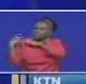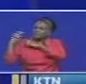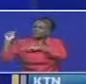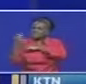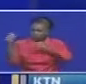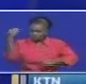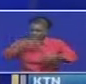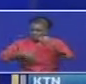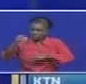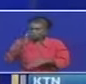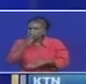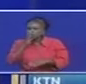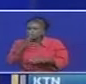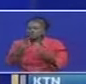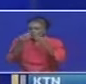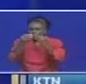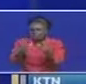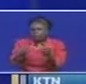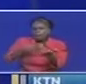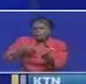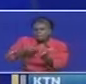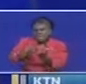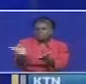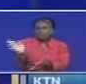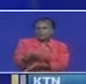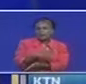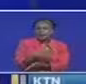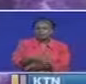contribute to the debt settlement? Betty Kialo explains.